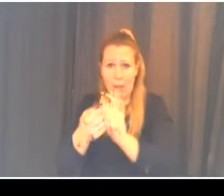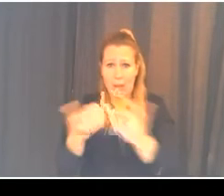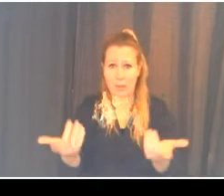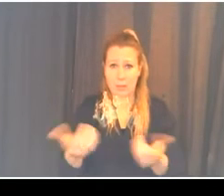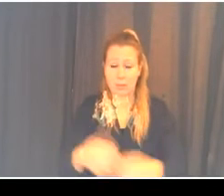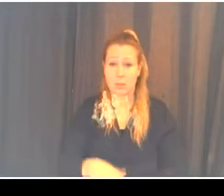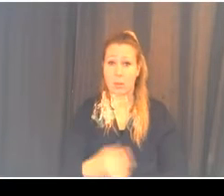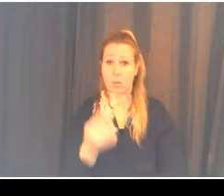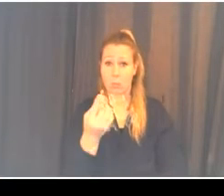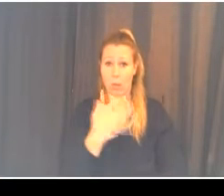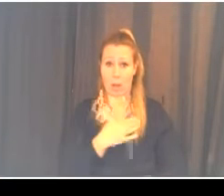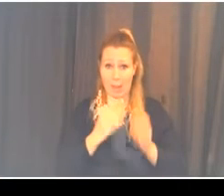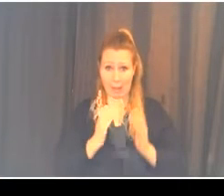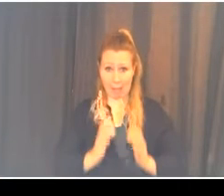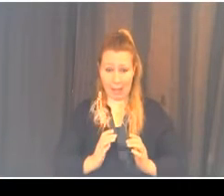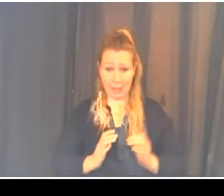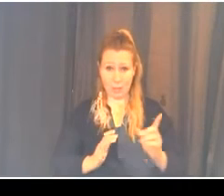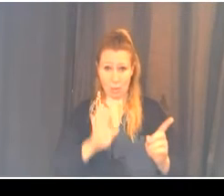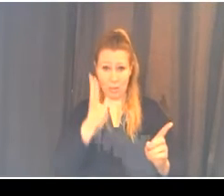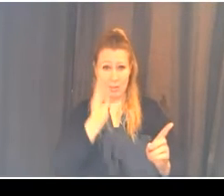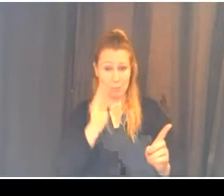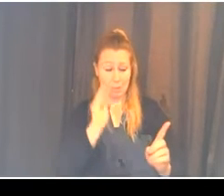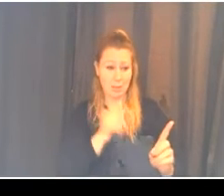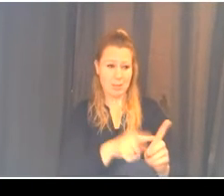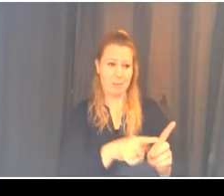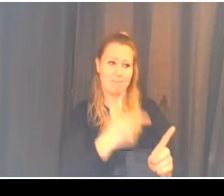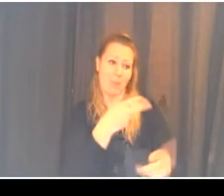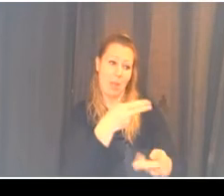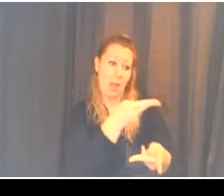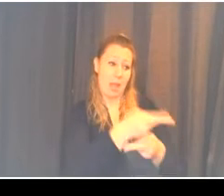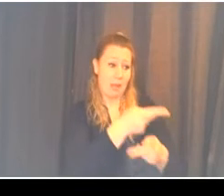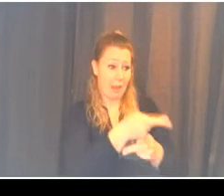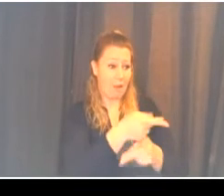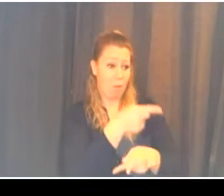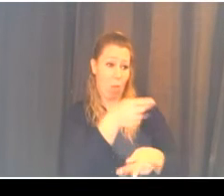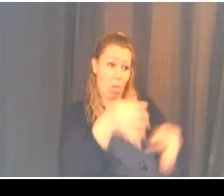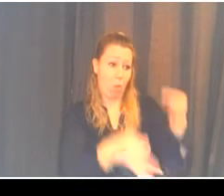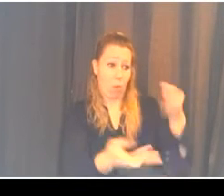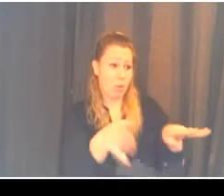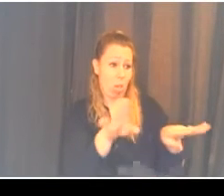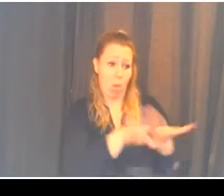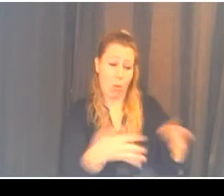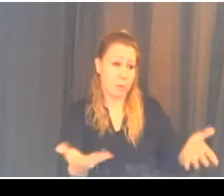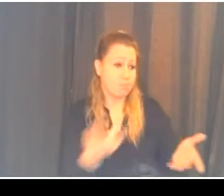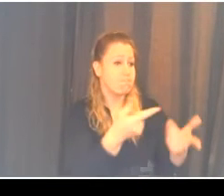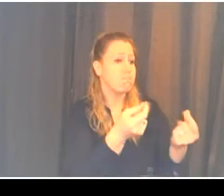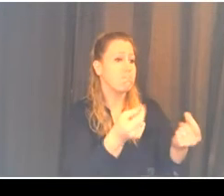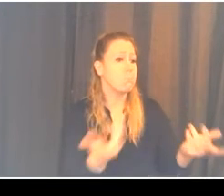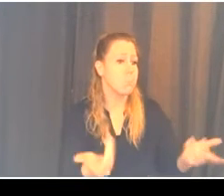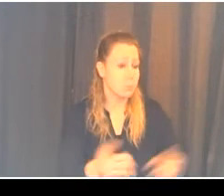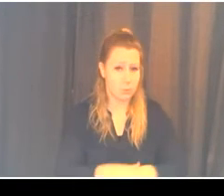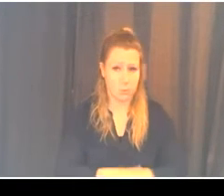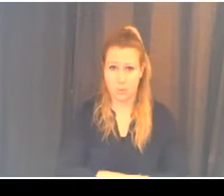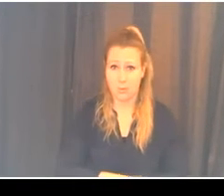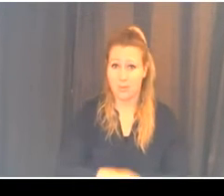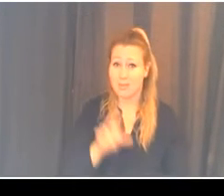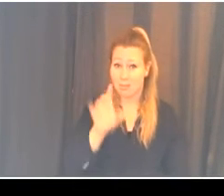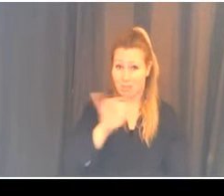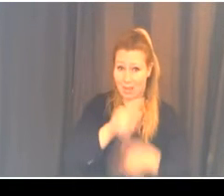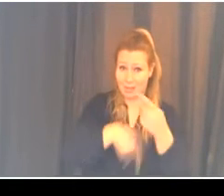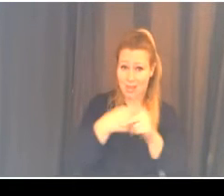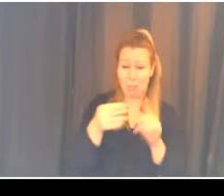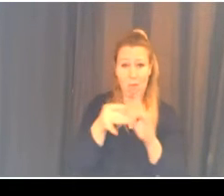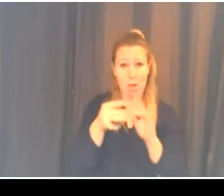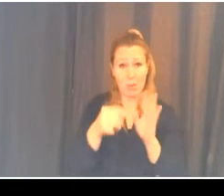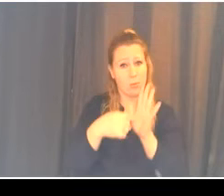seen the city take many positive steps in respon response to this crisis but have several key concerns and recommendations at the top of the